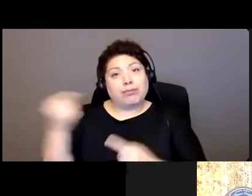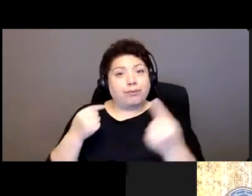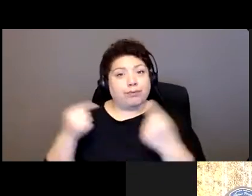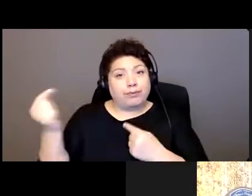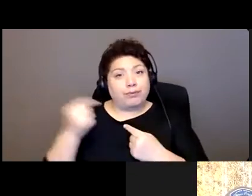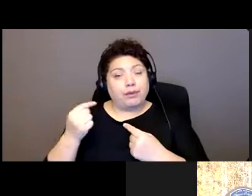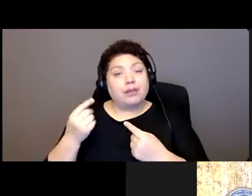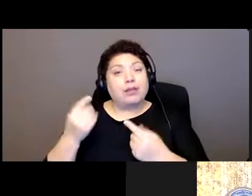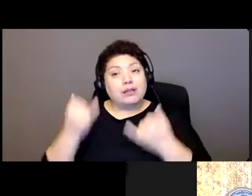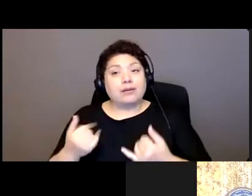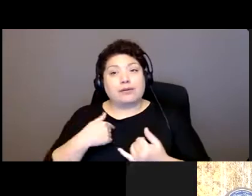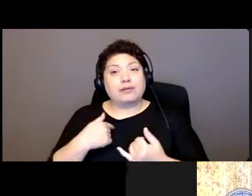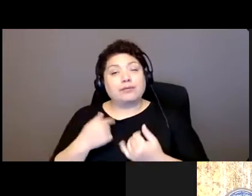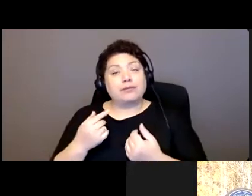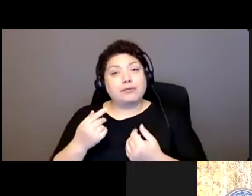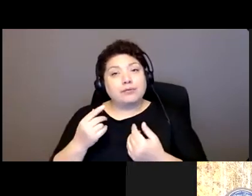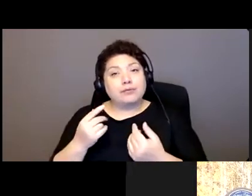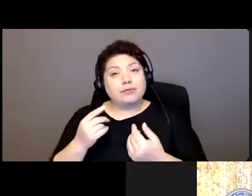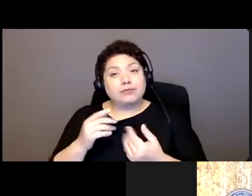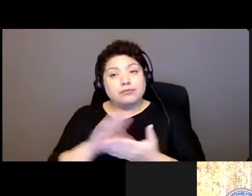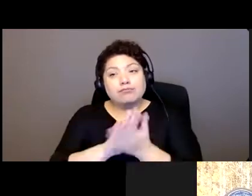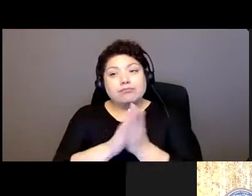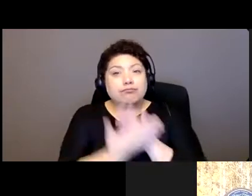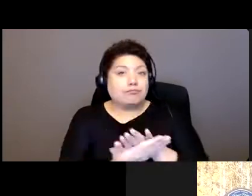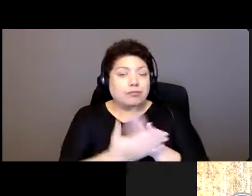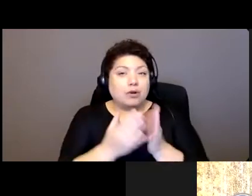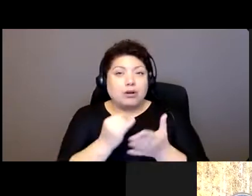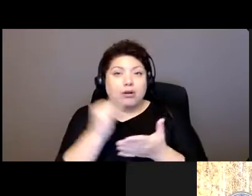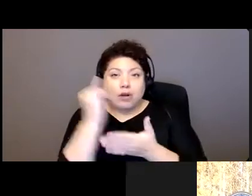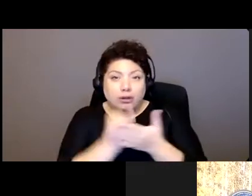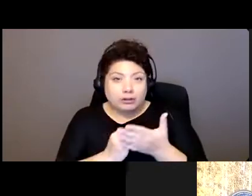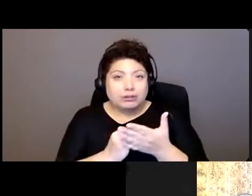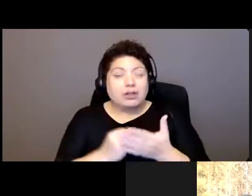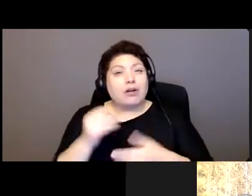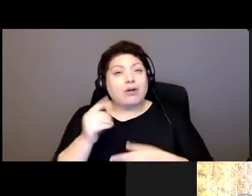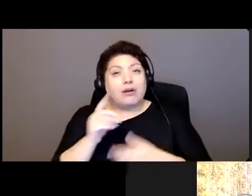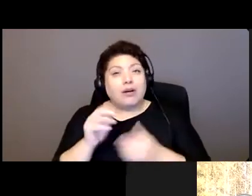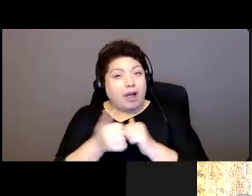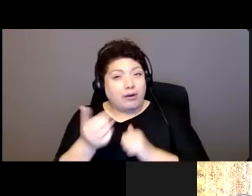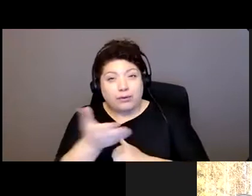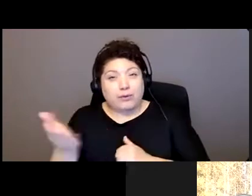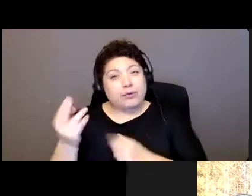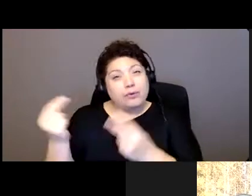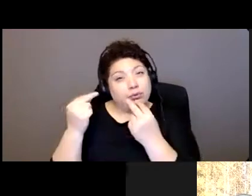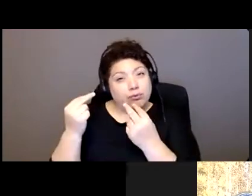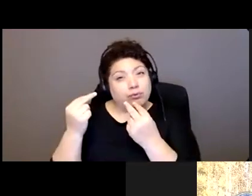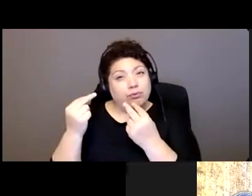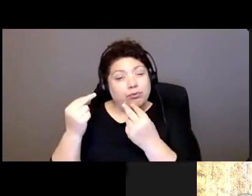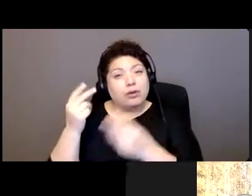the situations of what people think of me or treated me like, what they see in